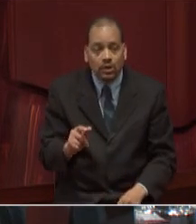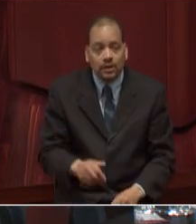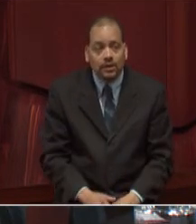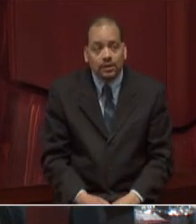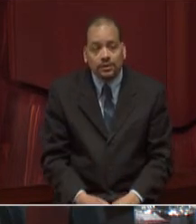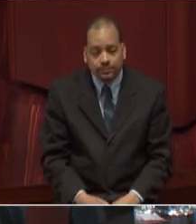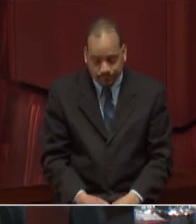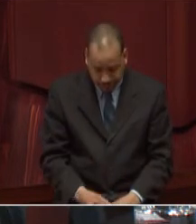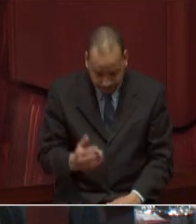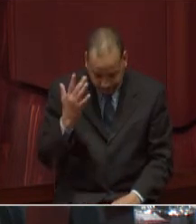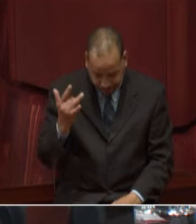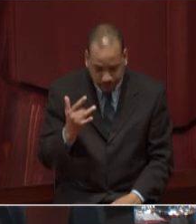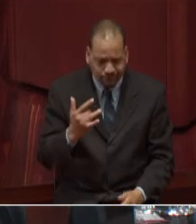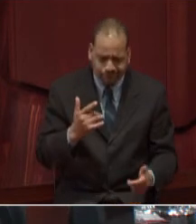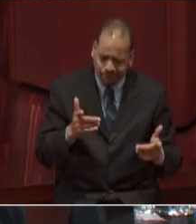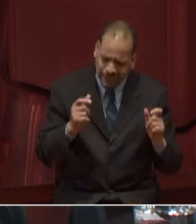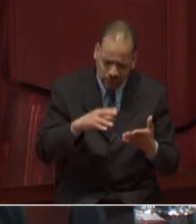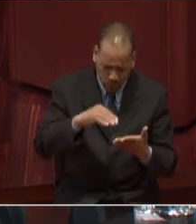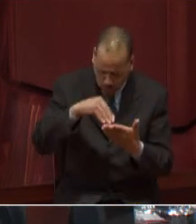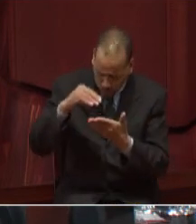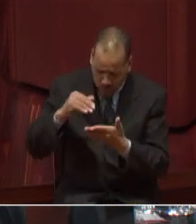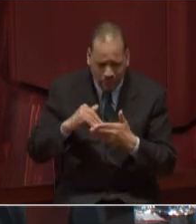because he learned so quickly that